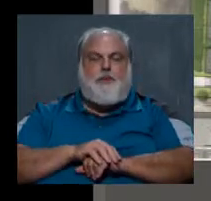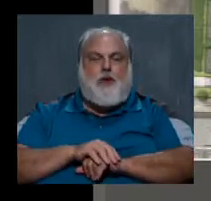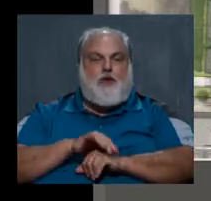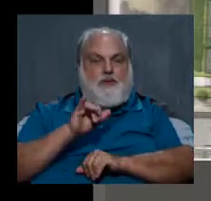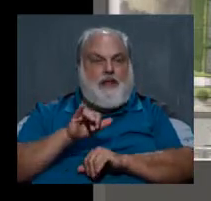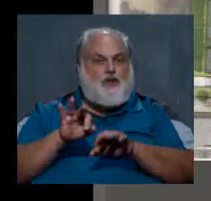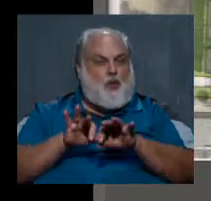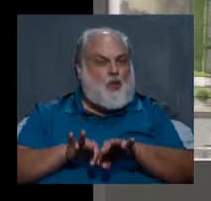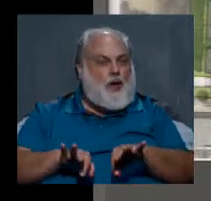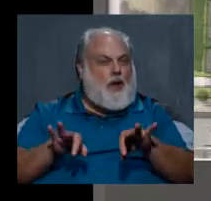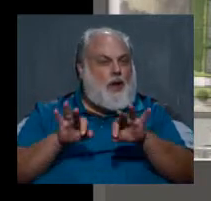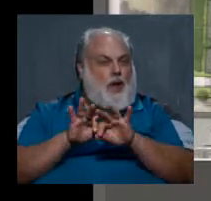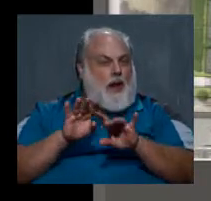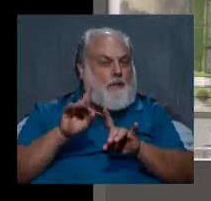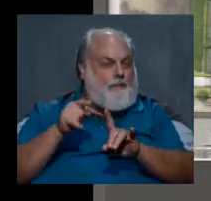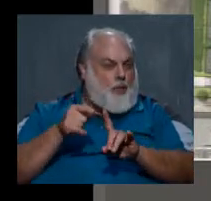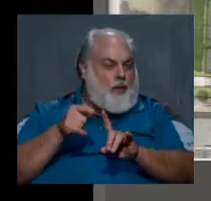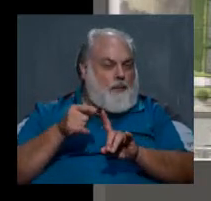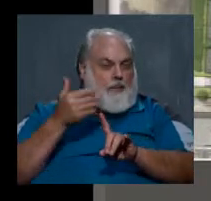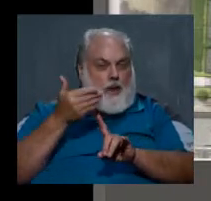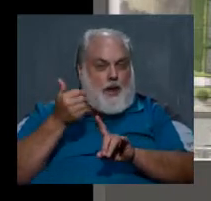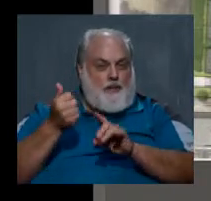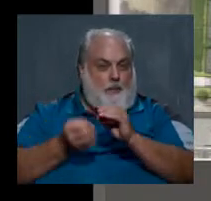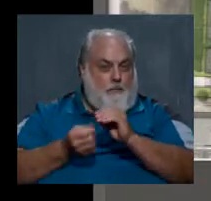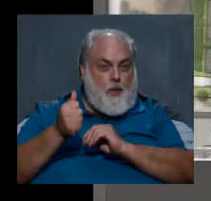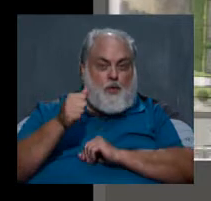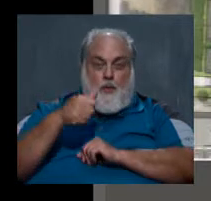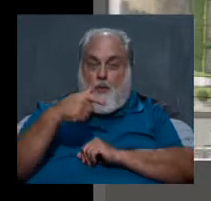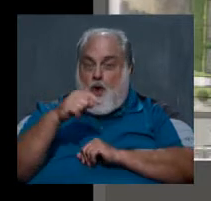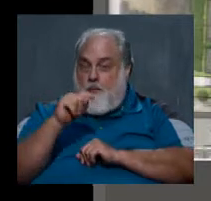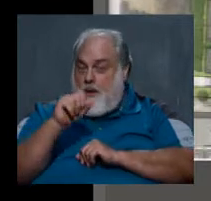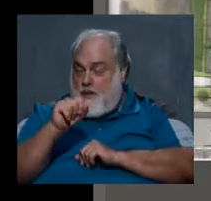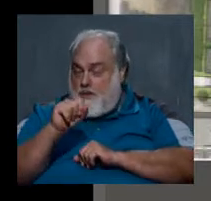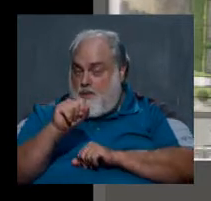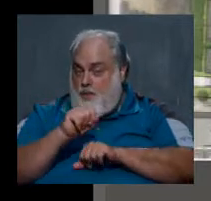one of the critical issues because, again, almost every multifamily deal that we look at,